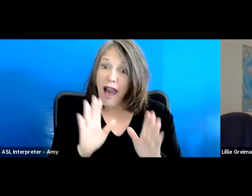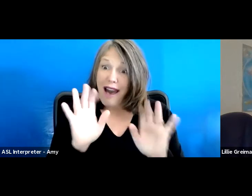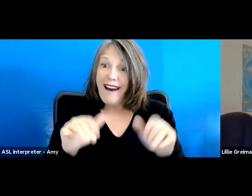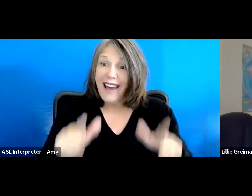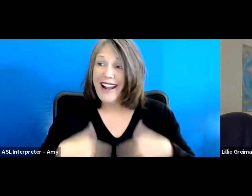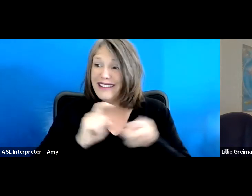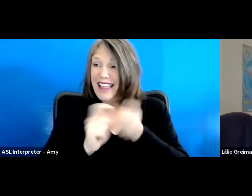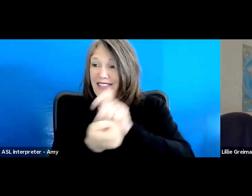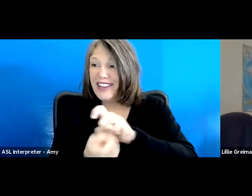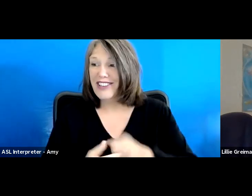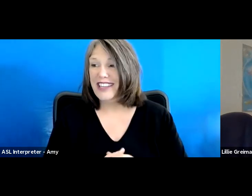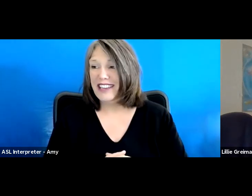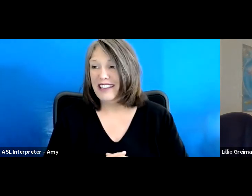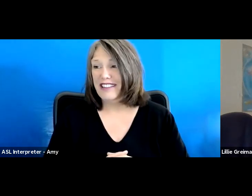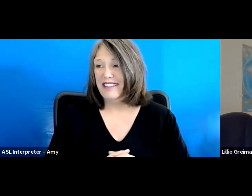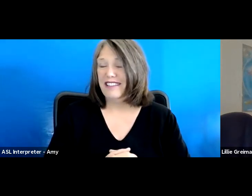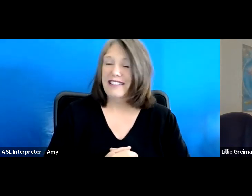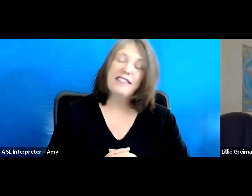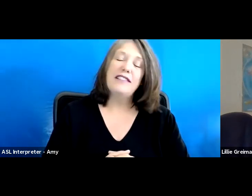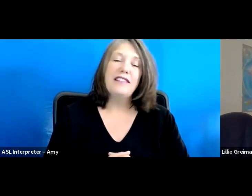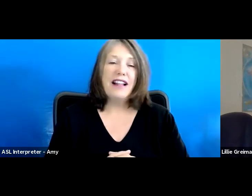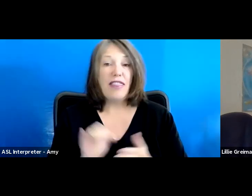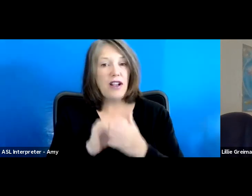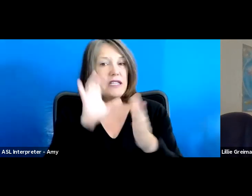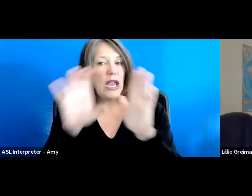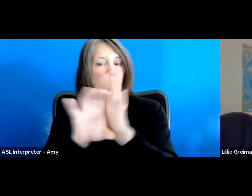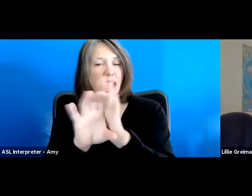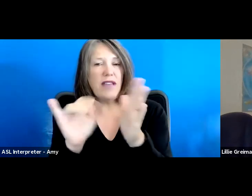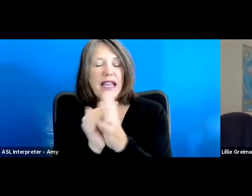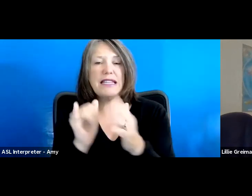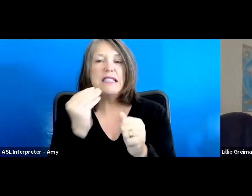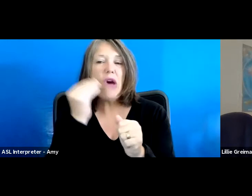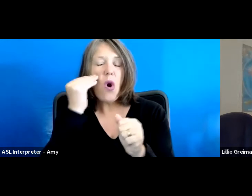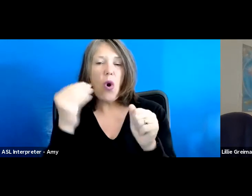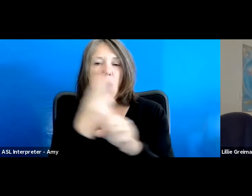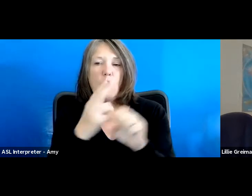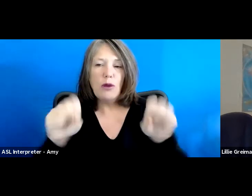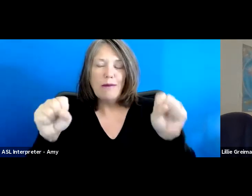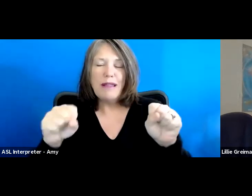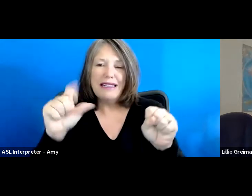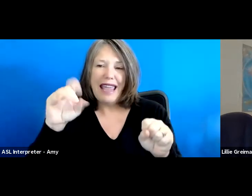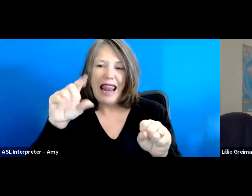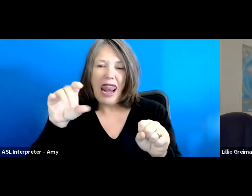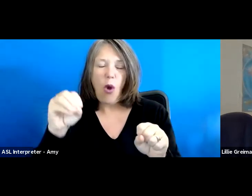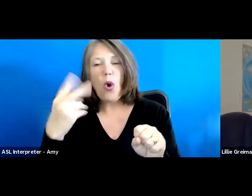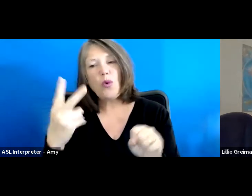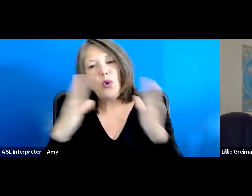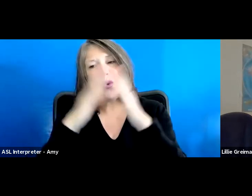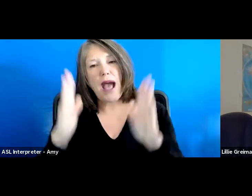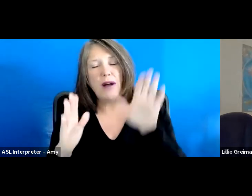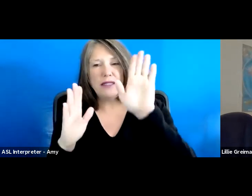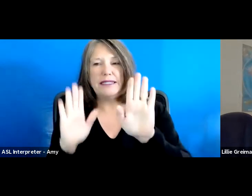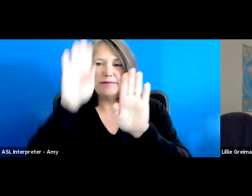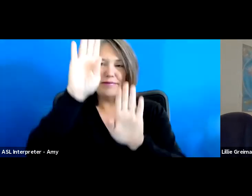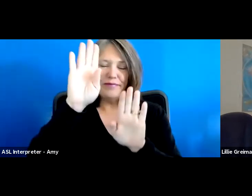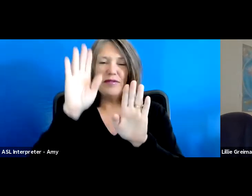great. And then on the screen, there's a graphic. It's the Home Usability logo. It's two houses, one